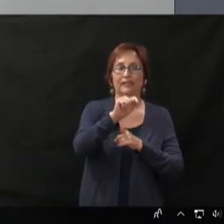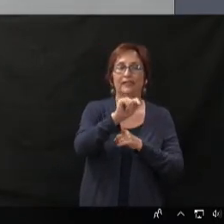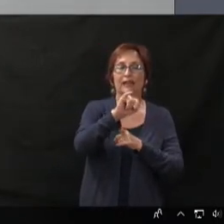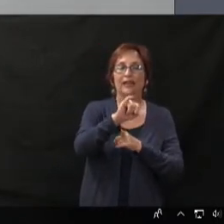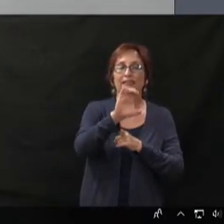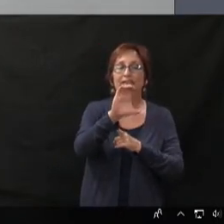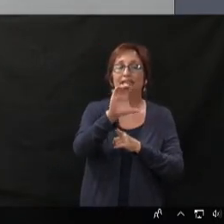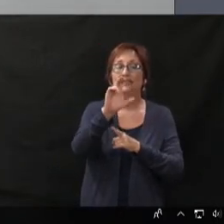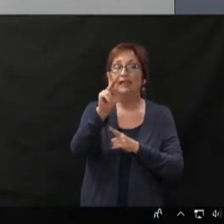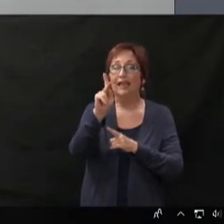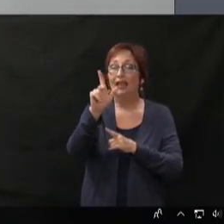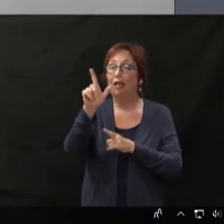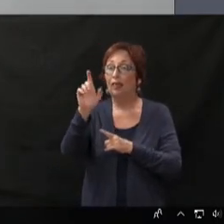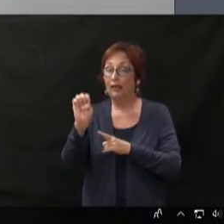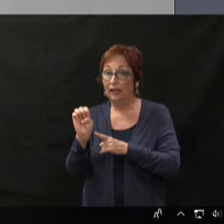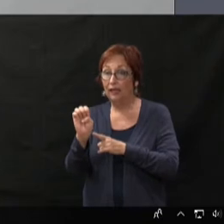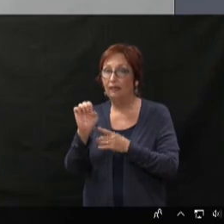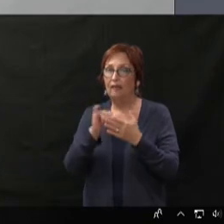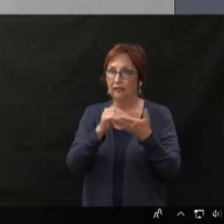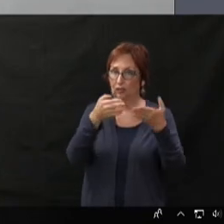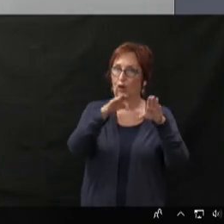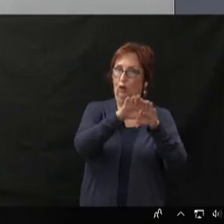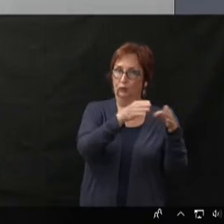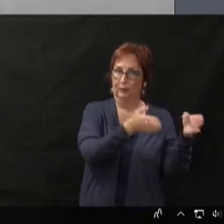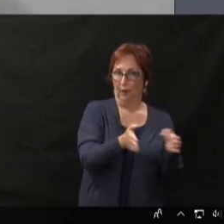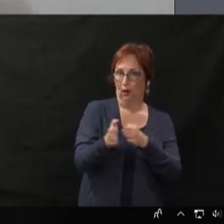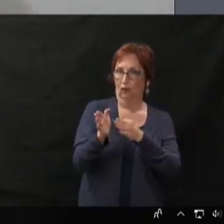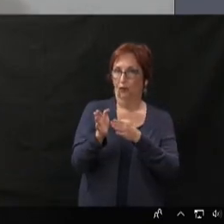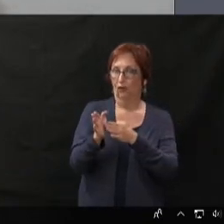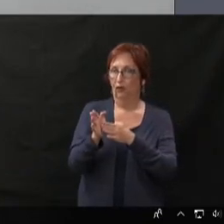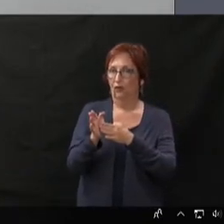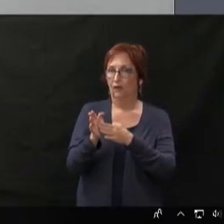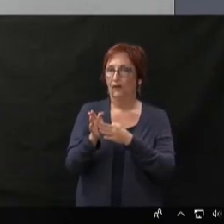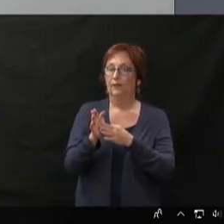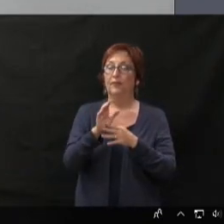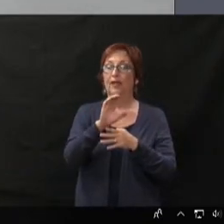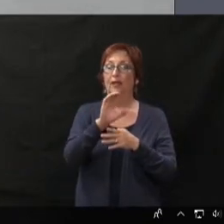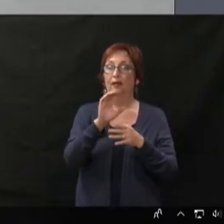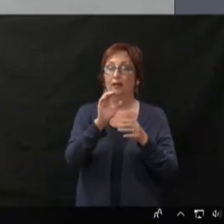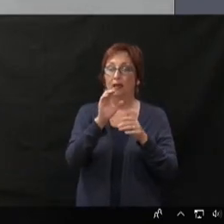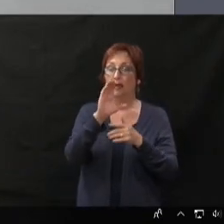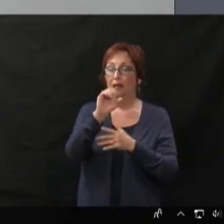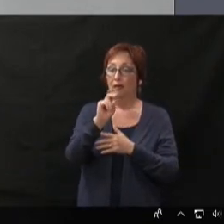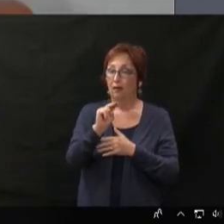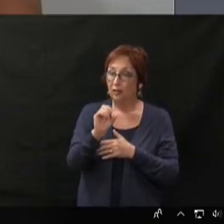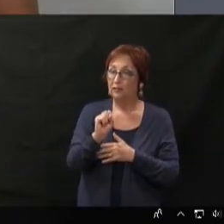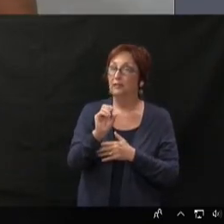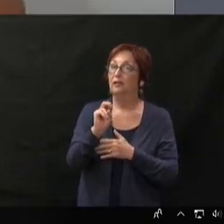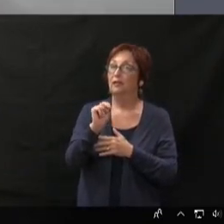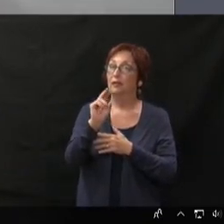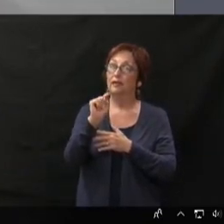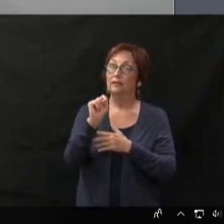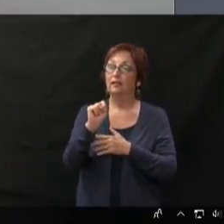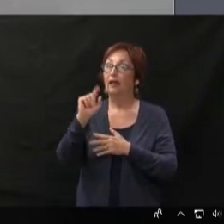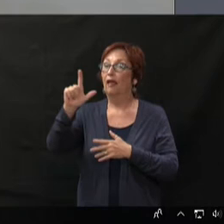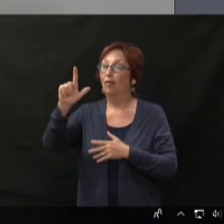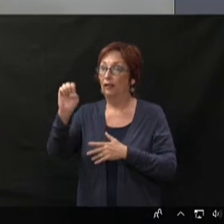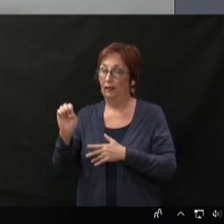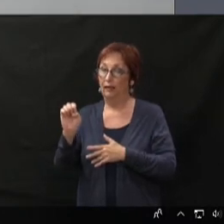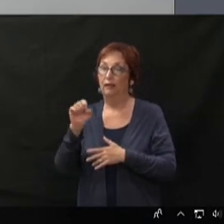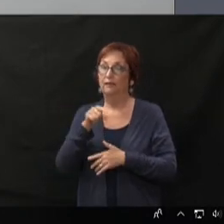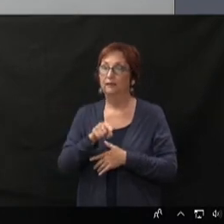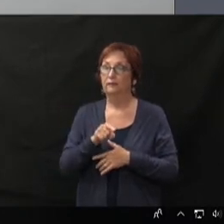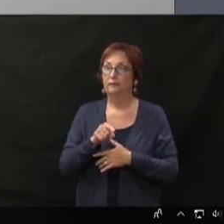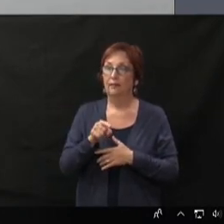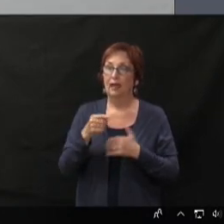syllable pattern is this? Closed. Closed and consonant LE. What's this say? Coal. Okay. I